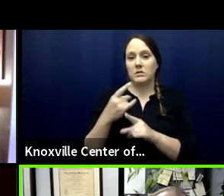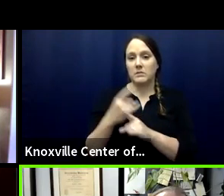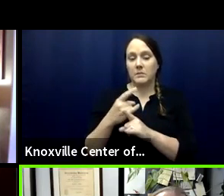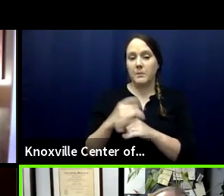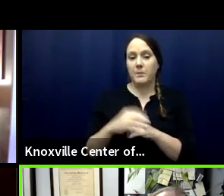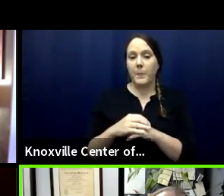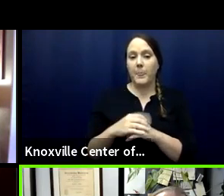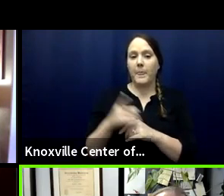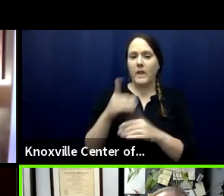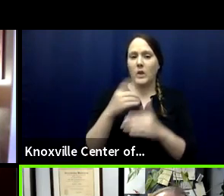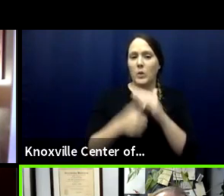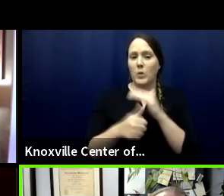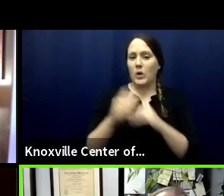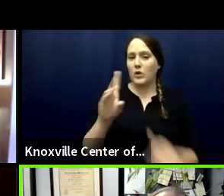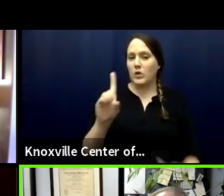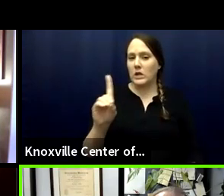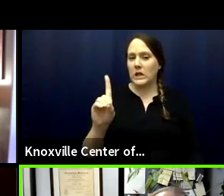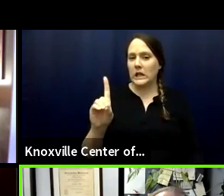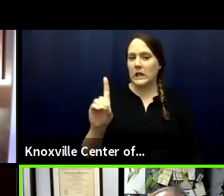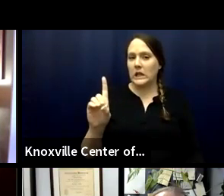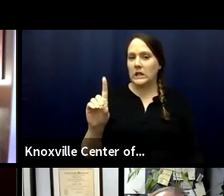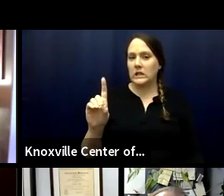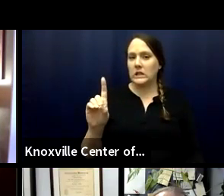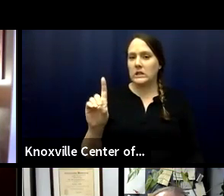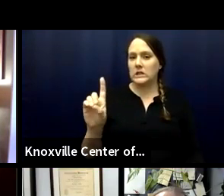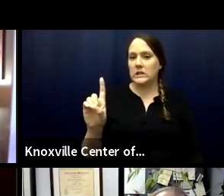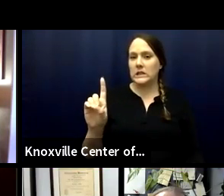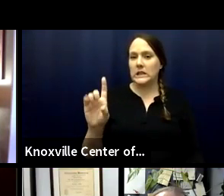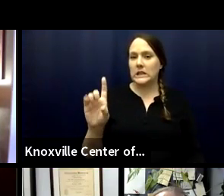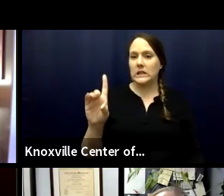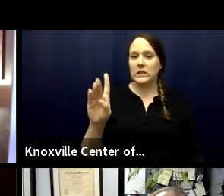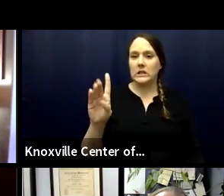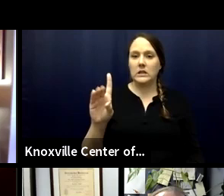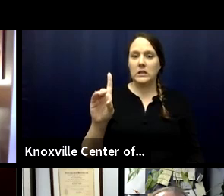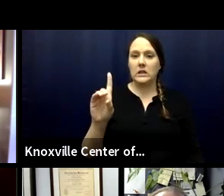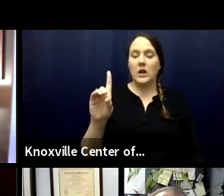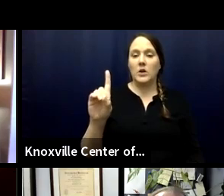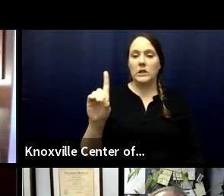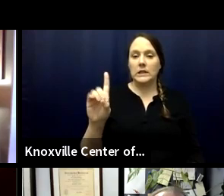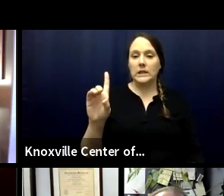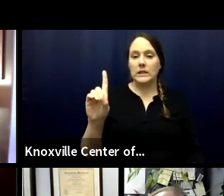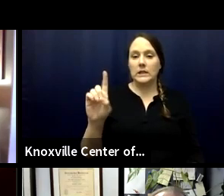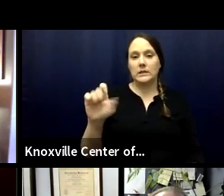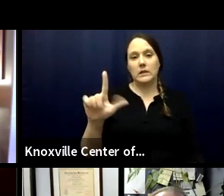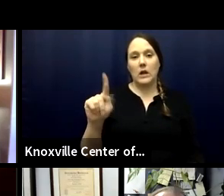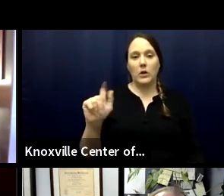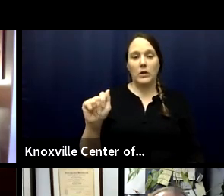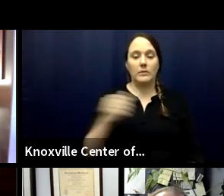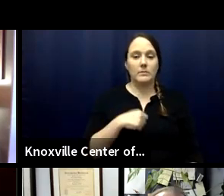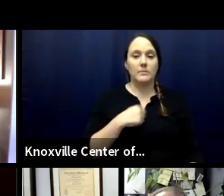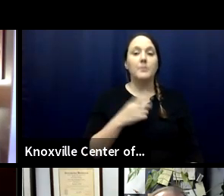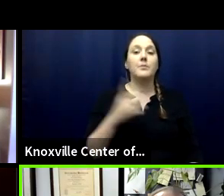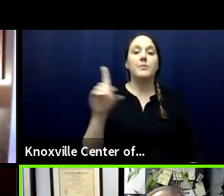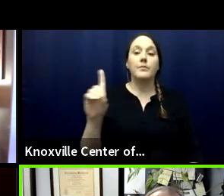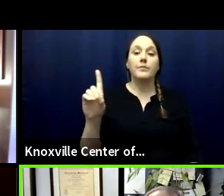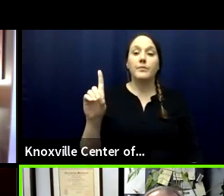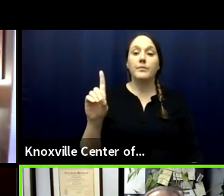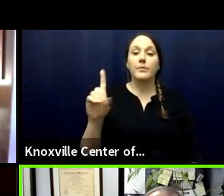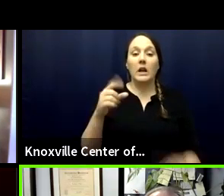You're under D, as in Delta? Yes, sir. 3D is the definition of establishment.